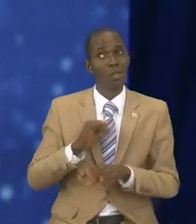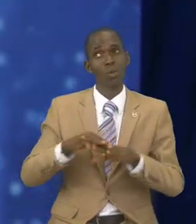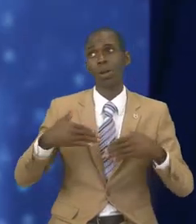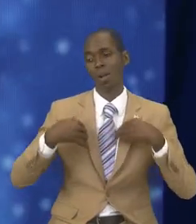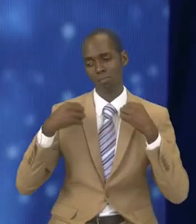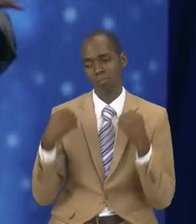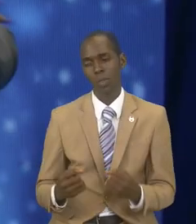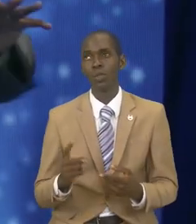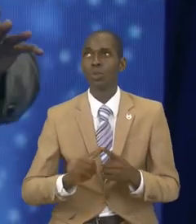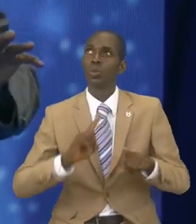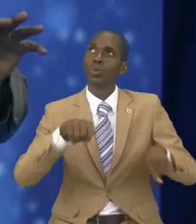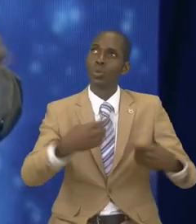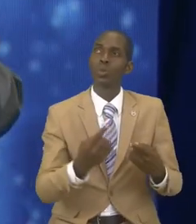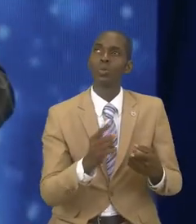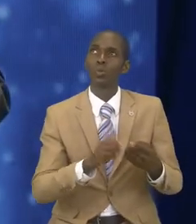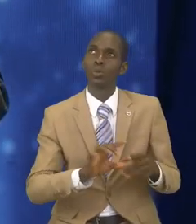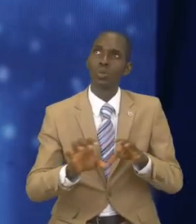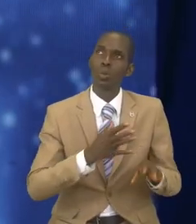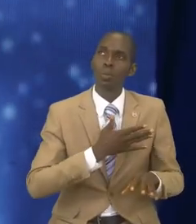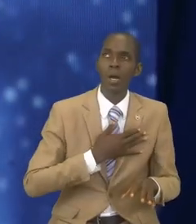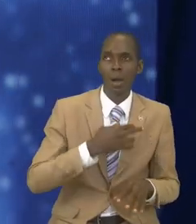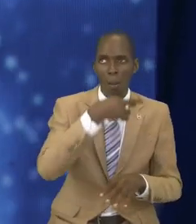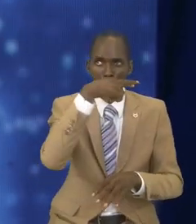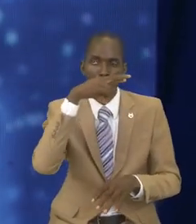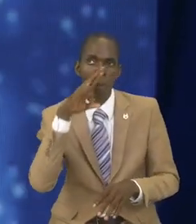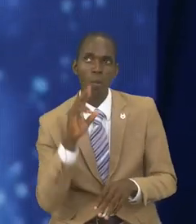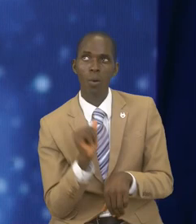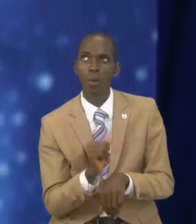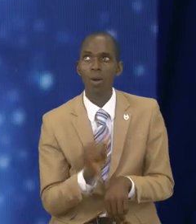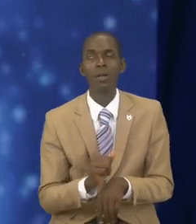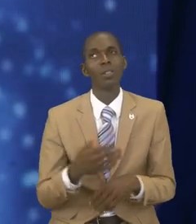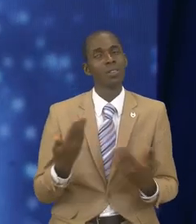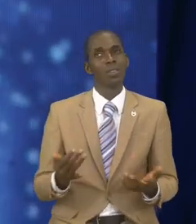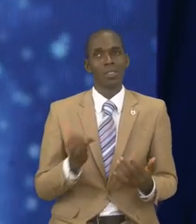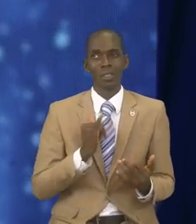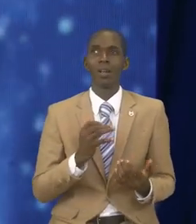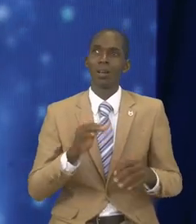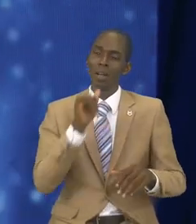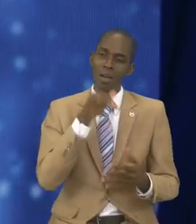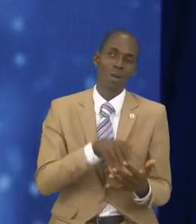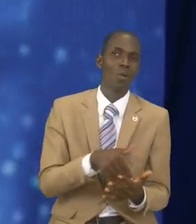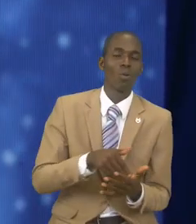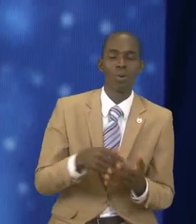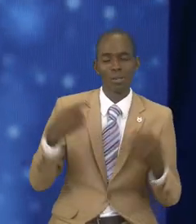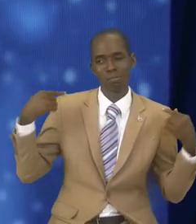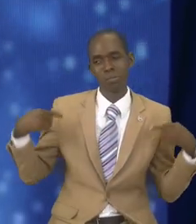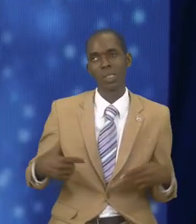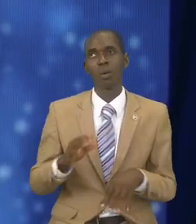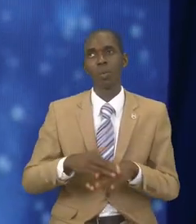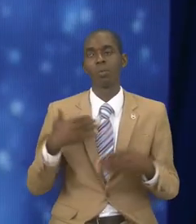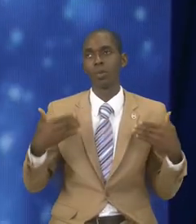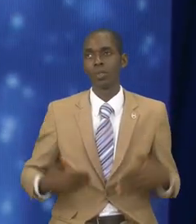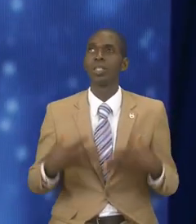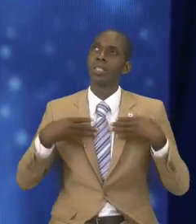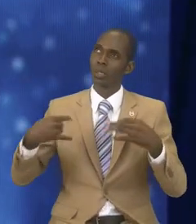and do my normal highway robbery. I'm so weak and this pain is troubling me. Heal me now so